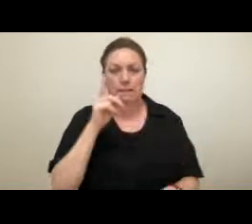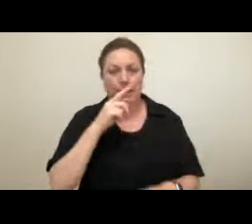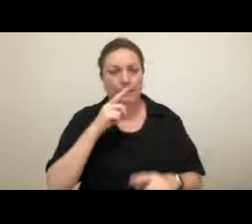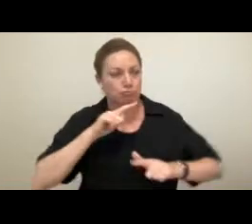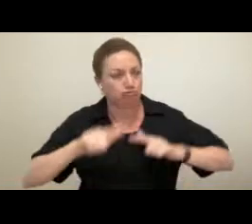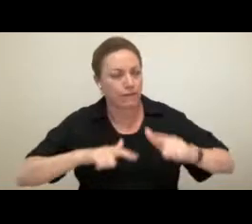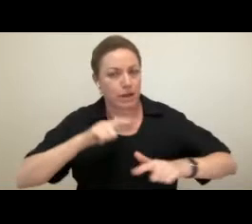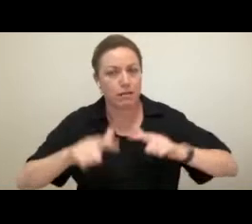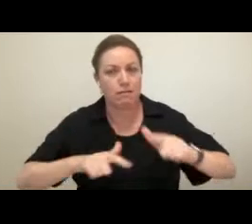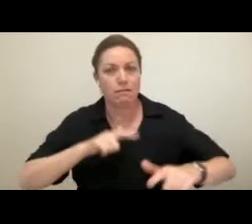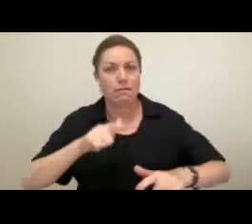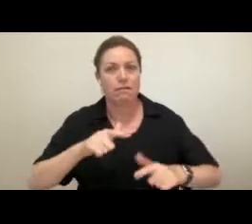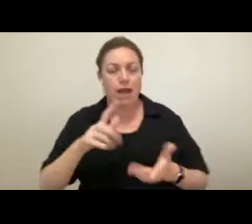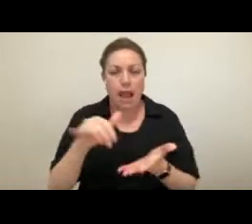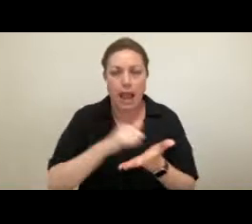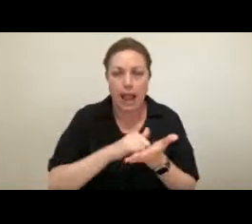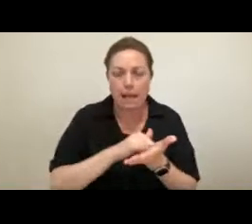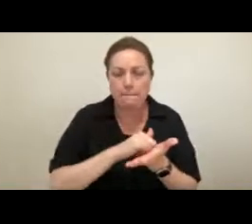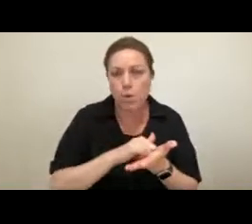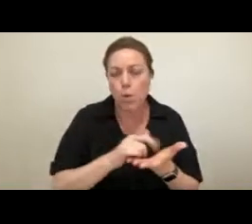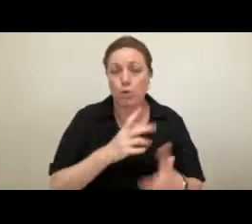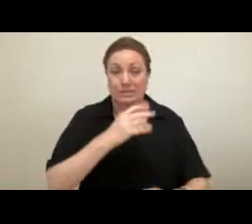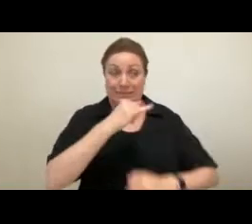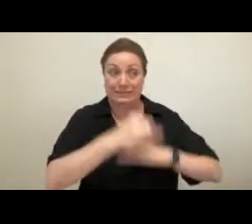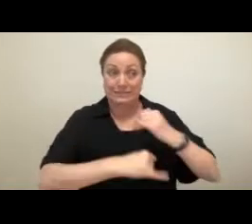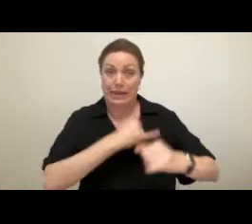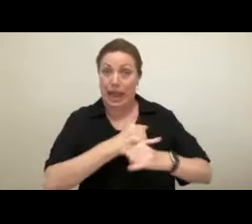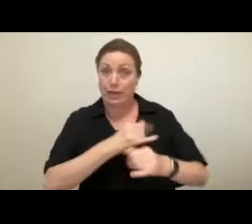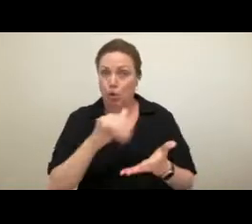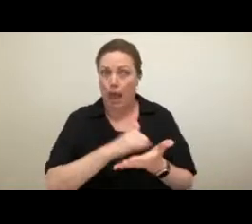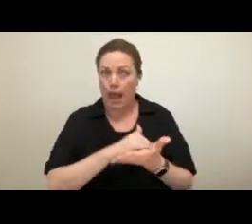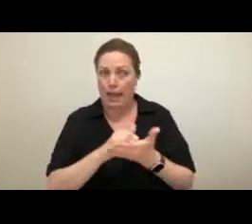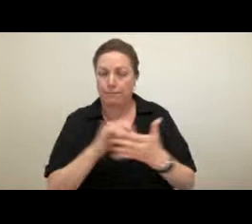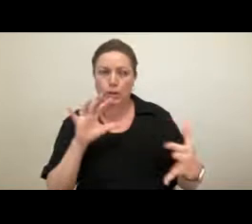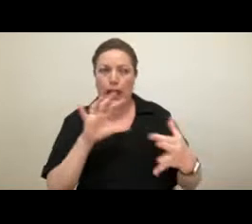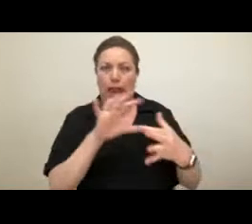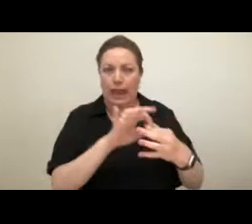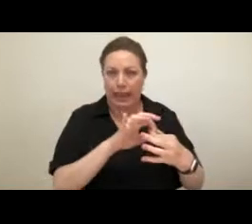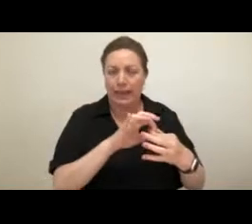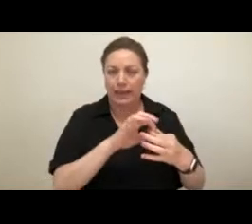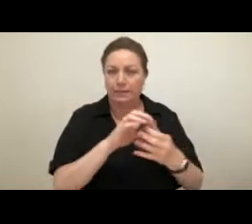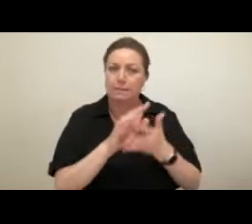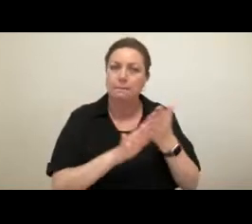and to the rest of the world. And, you know, the